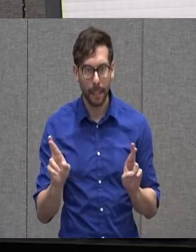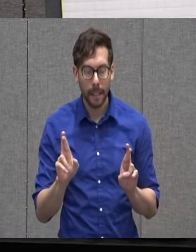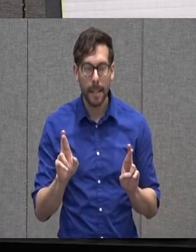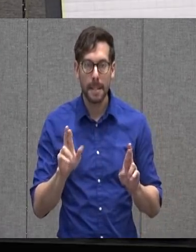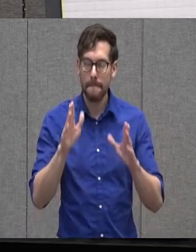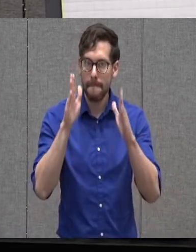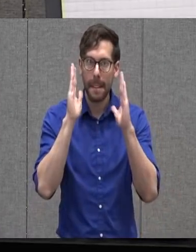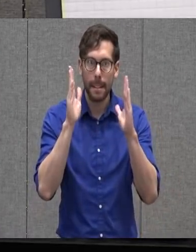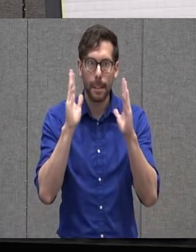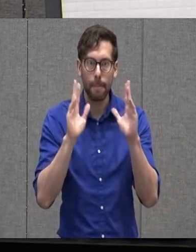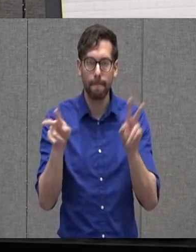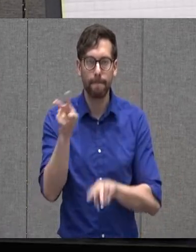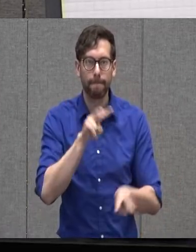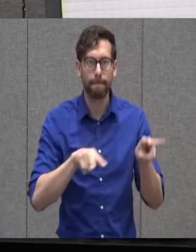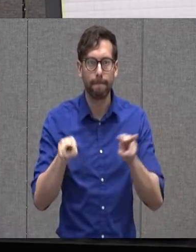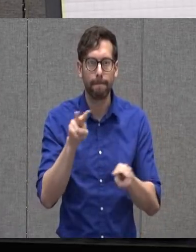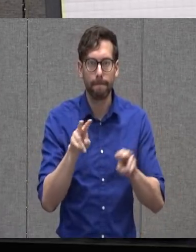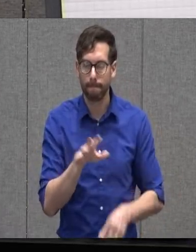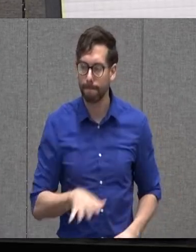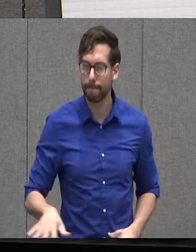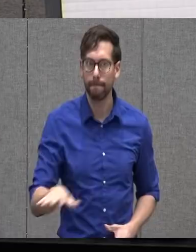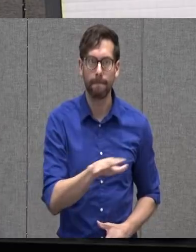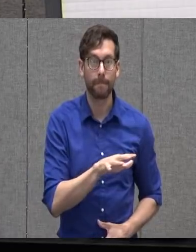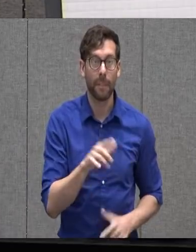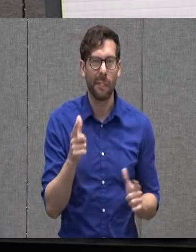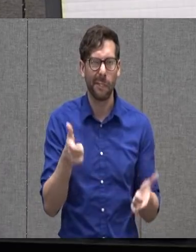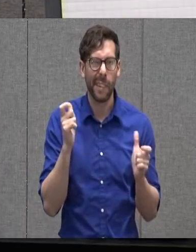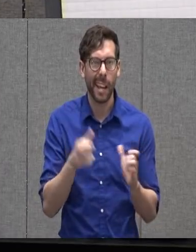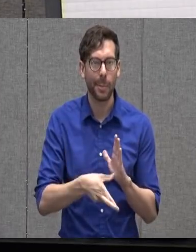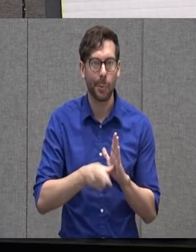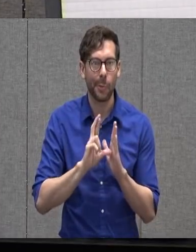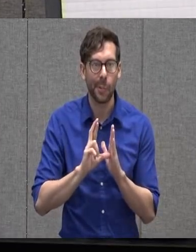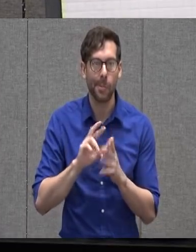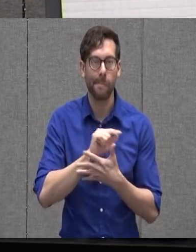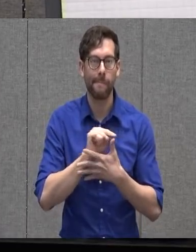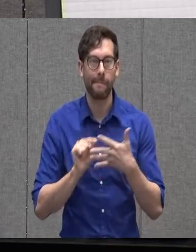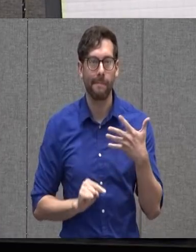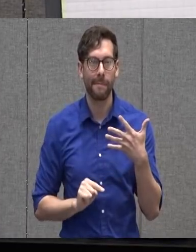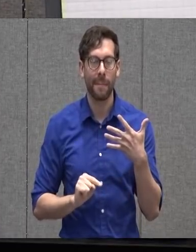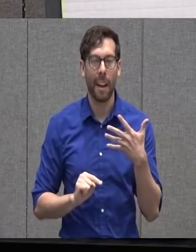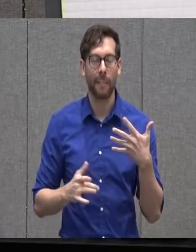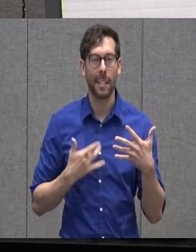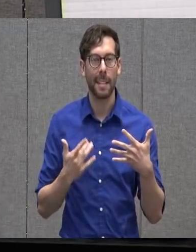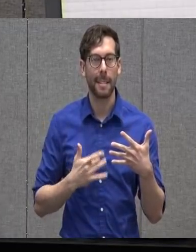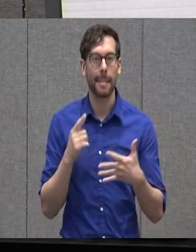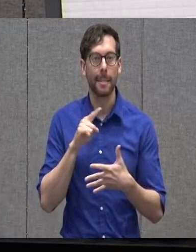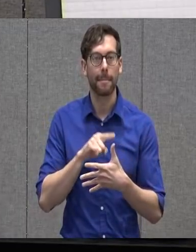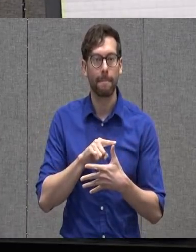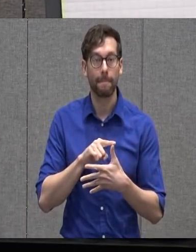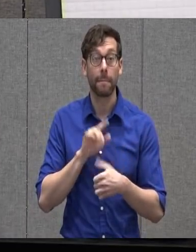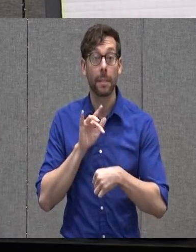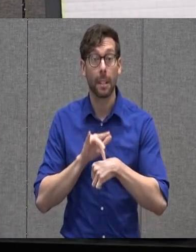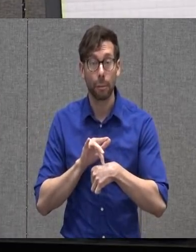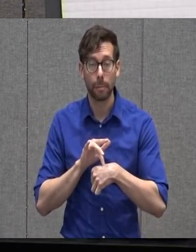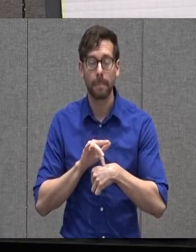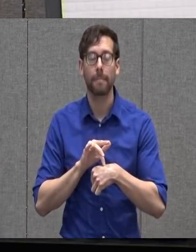us. Let's do a quick review of our 5 senses. Our sense of touch,